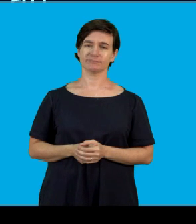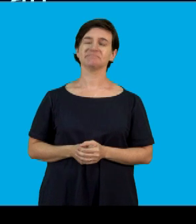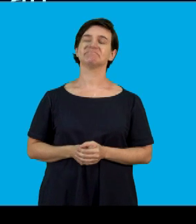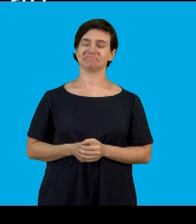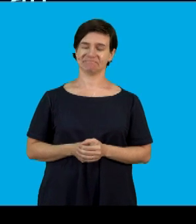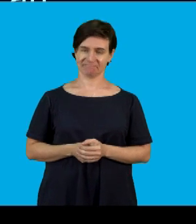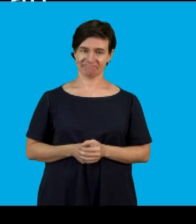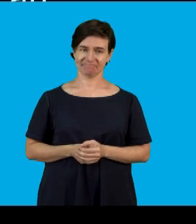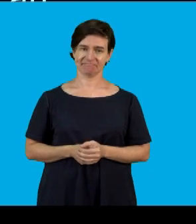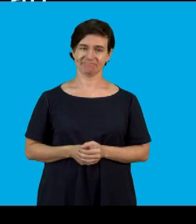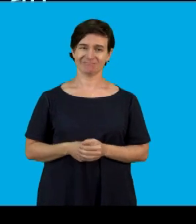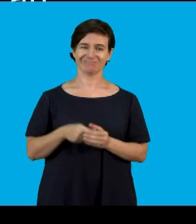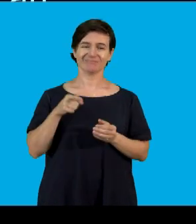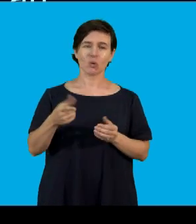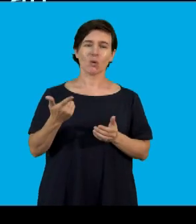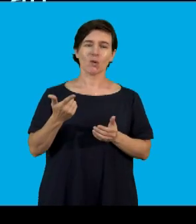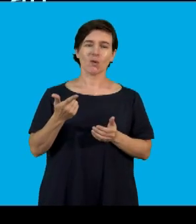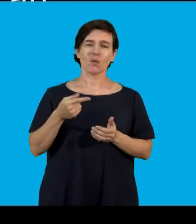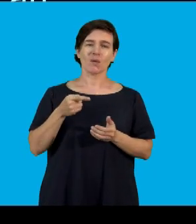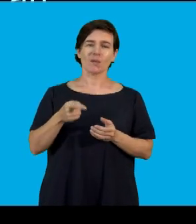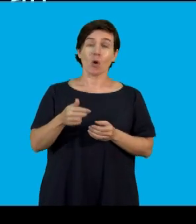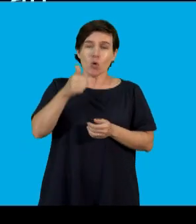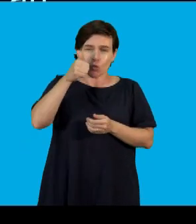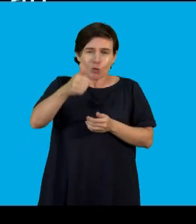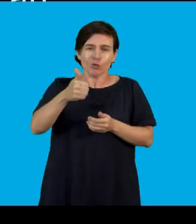All right, there's the answer, sound